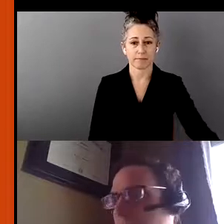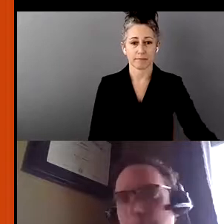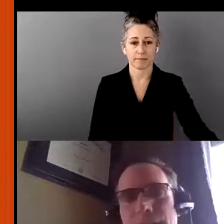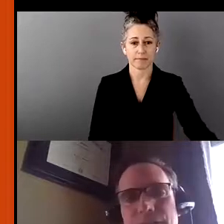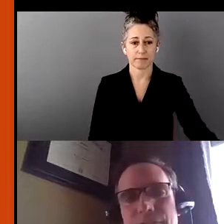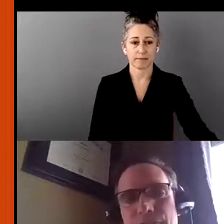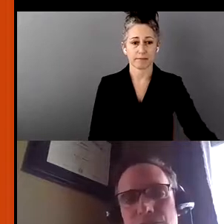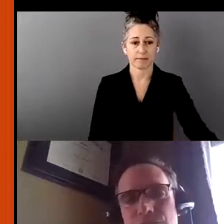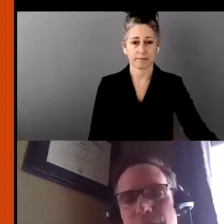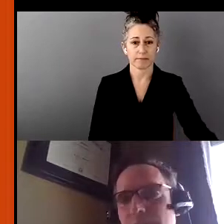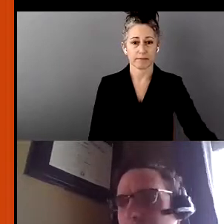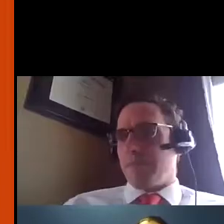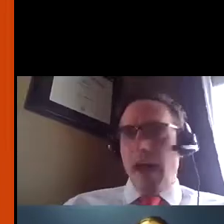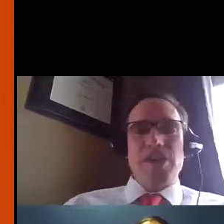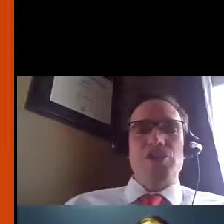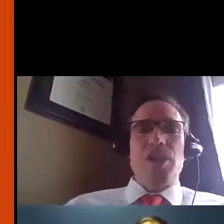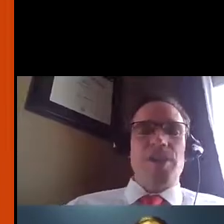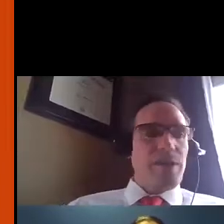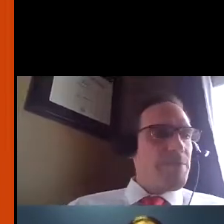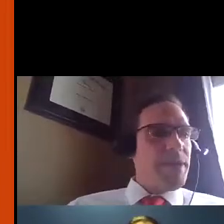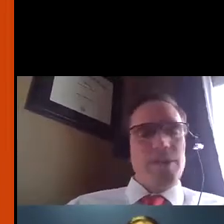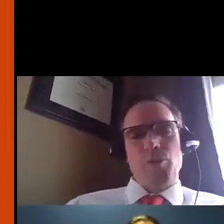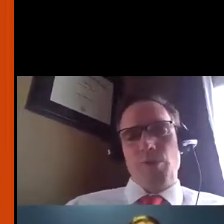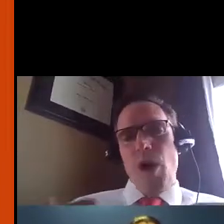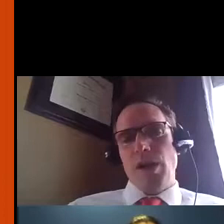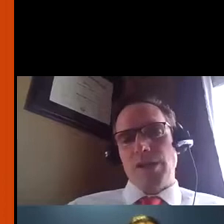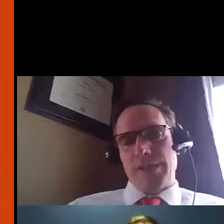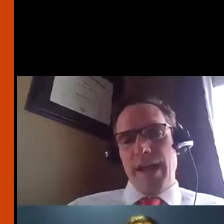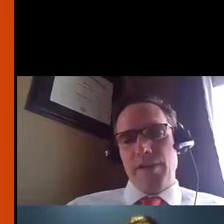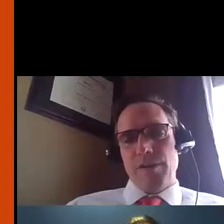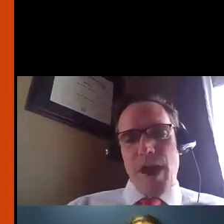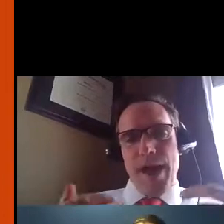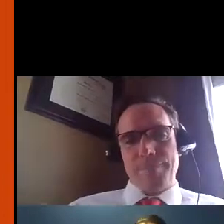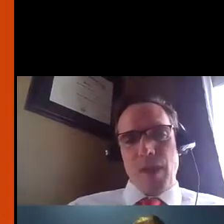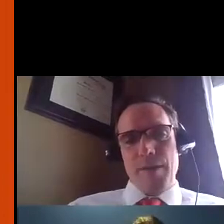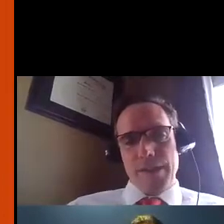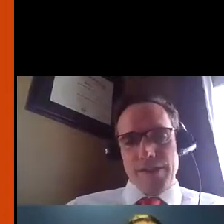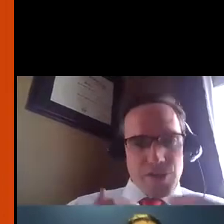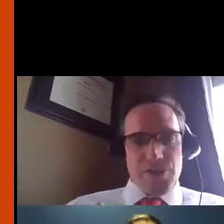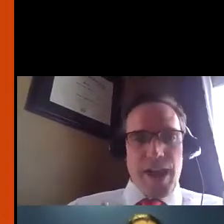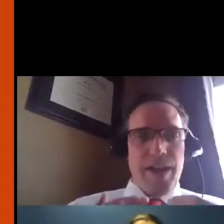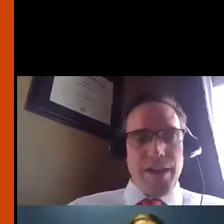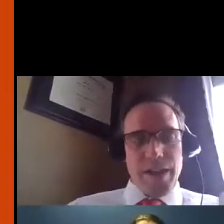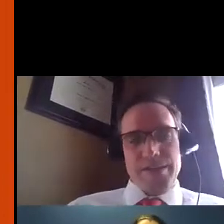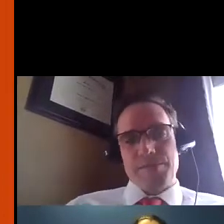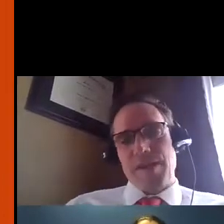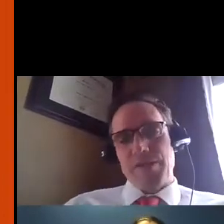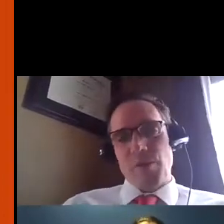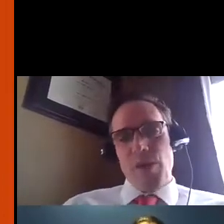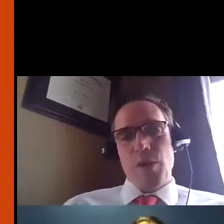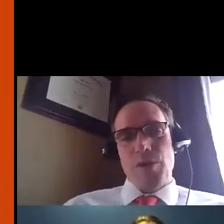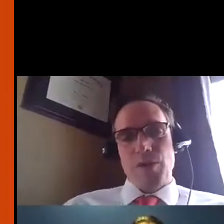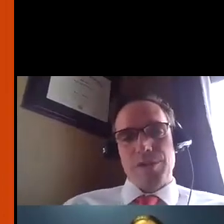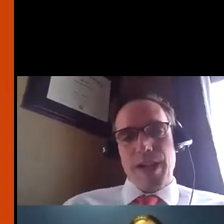some perspective, which is last year, he reminded us we were all together in meetings. I should say a subset of